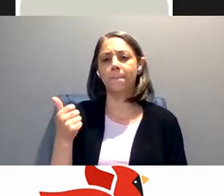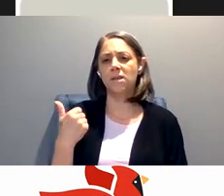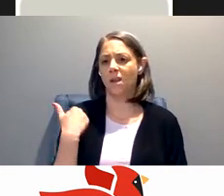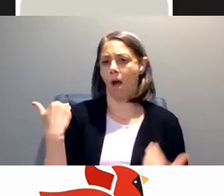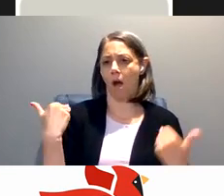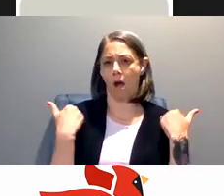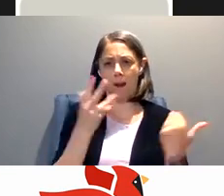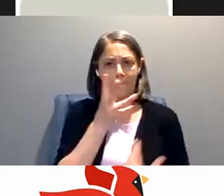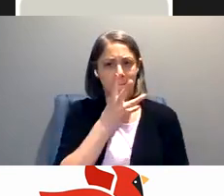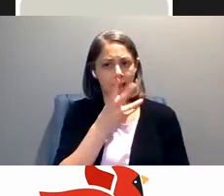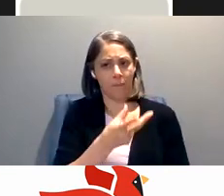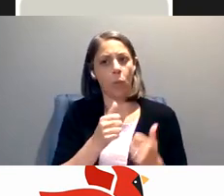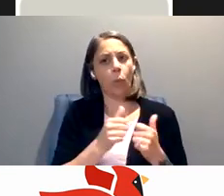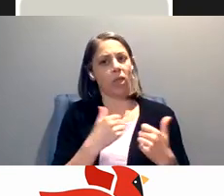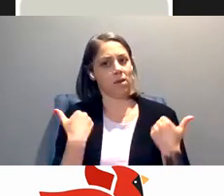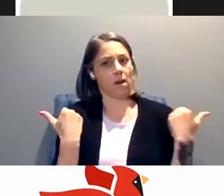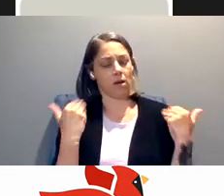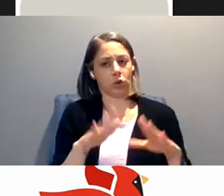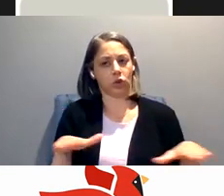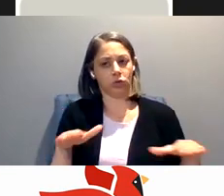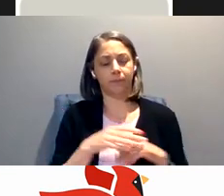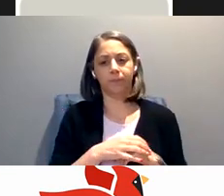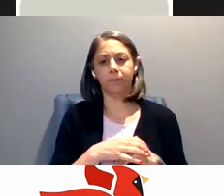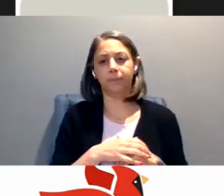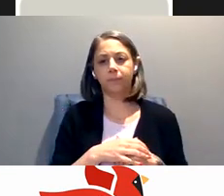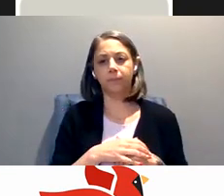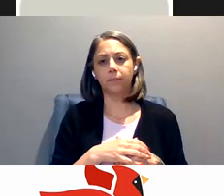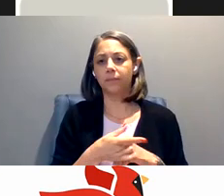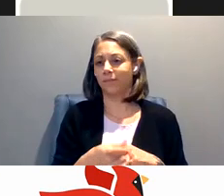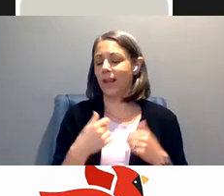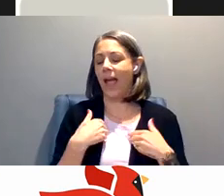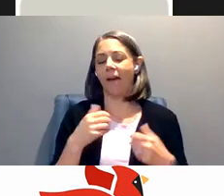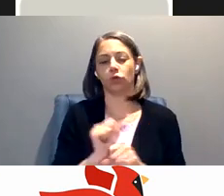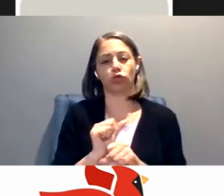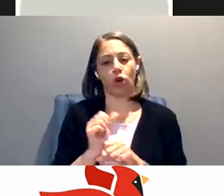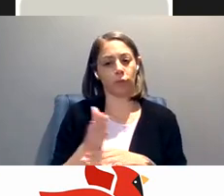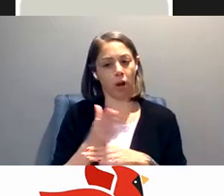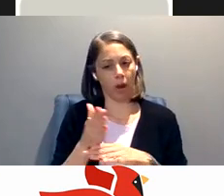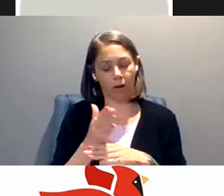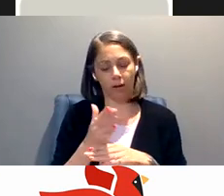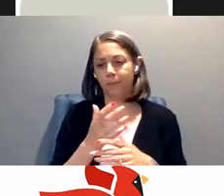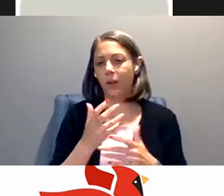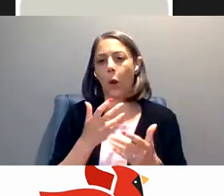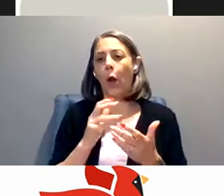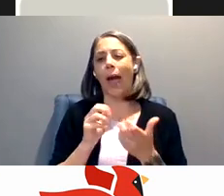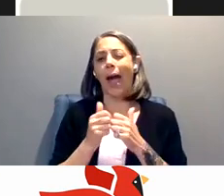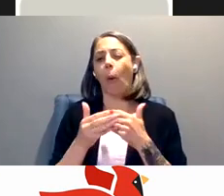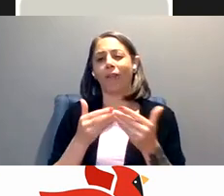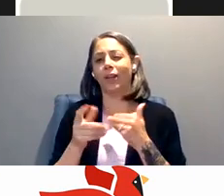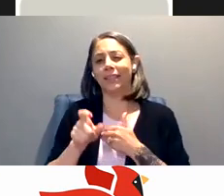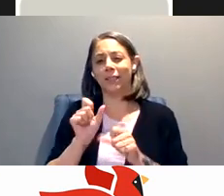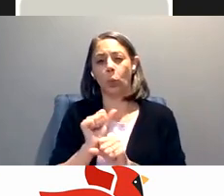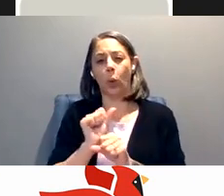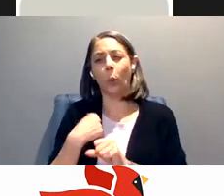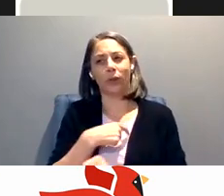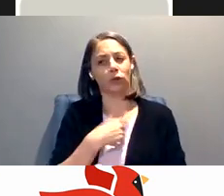mothers with young kids, and there could be some job sharing going on, however it needs to work, we try to